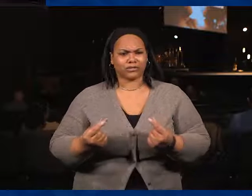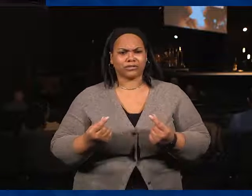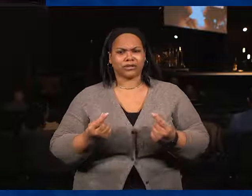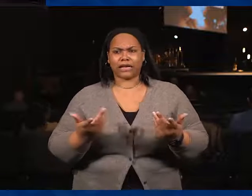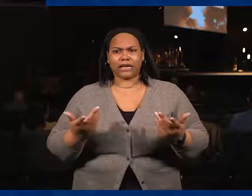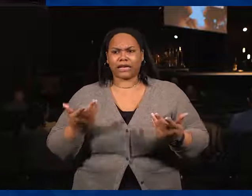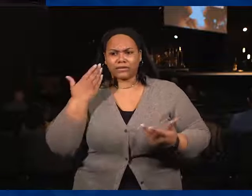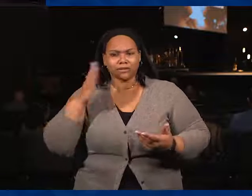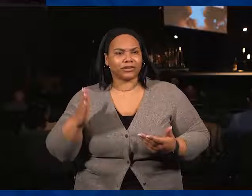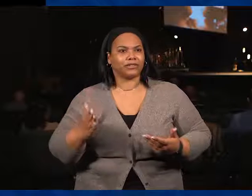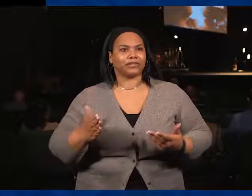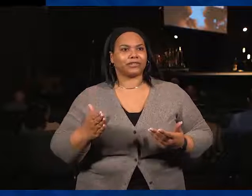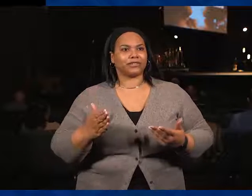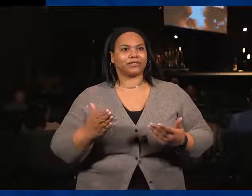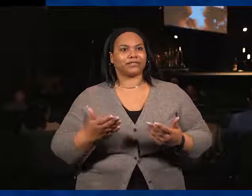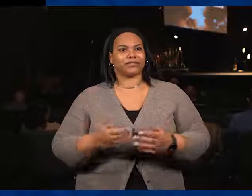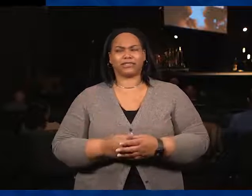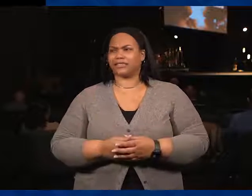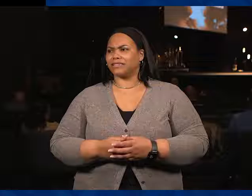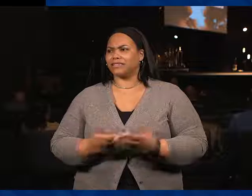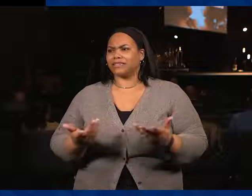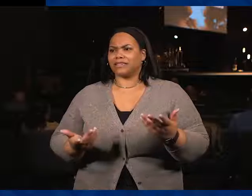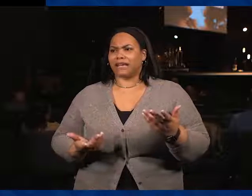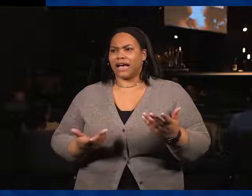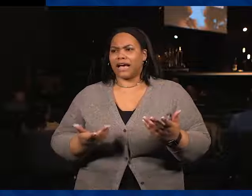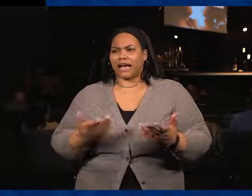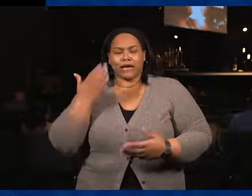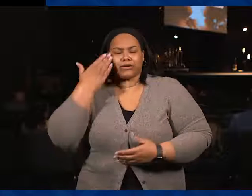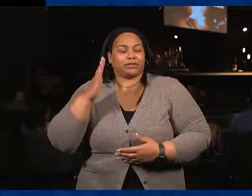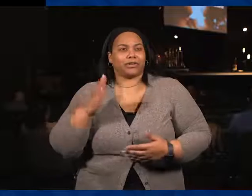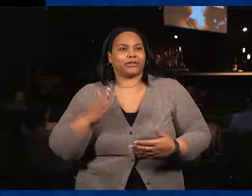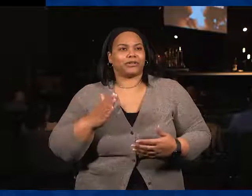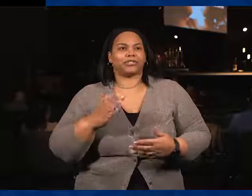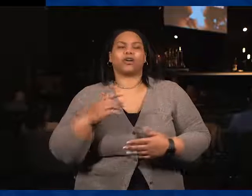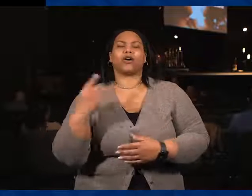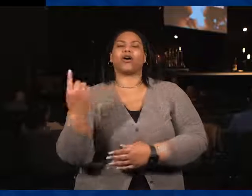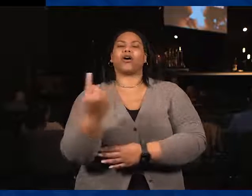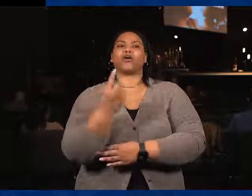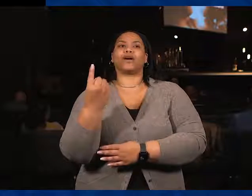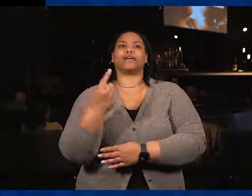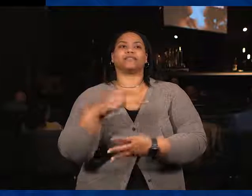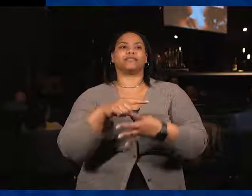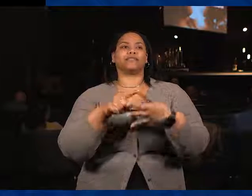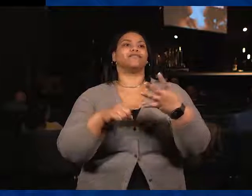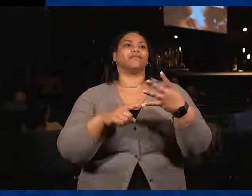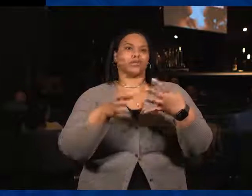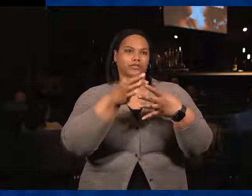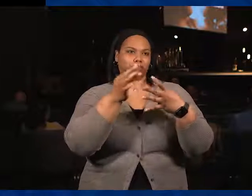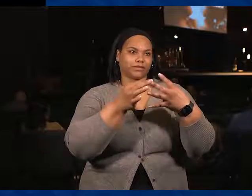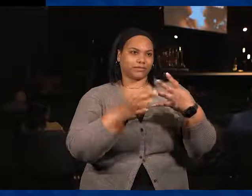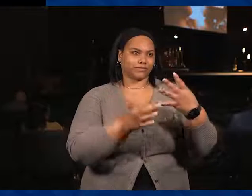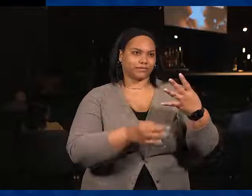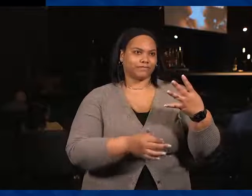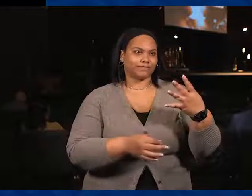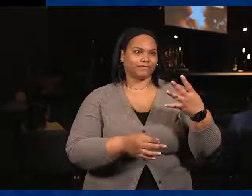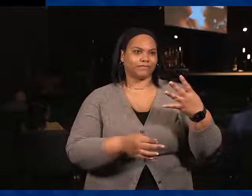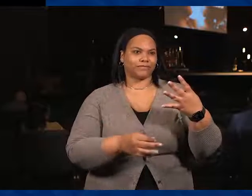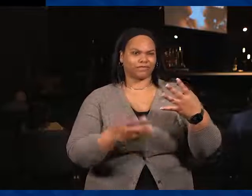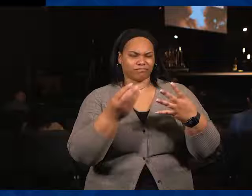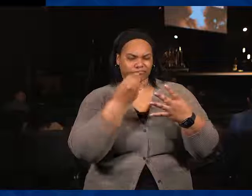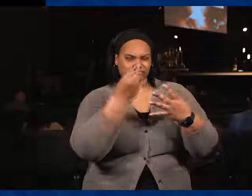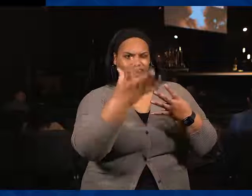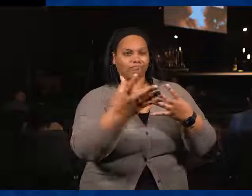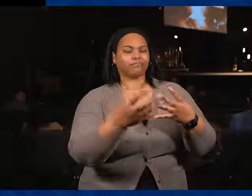step? Or what in the world I'm going to do? There's always and only four choices. Can I give you the multiple